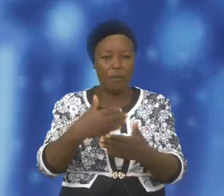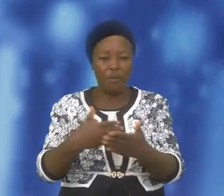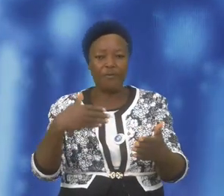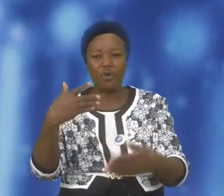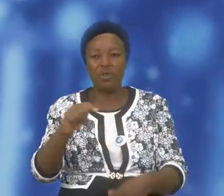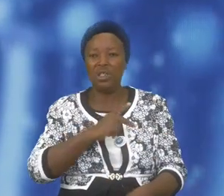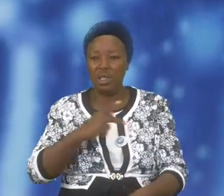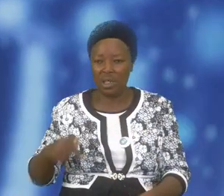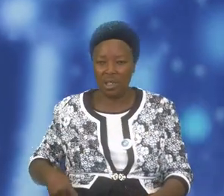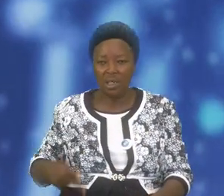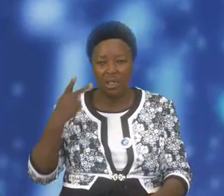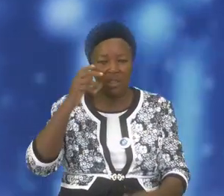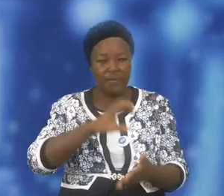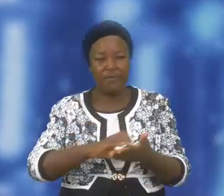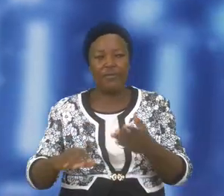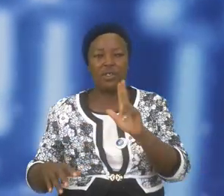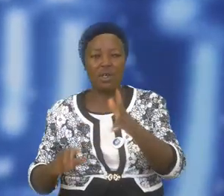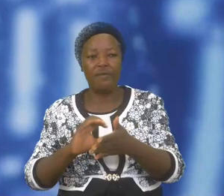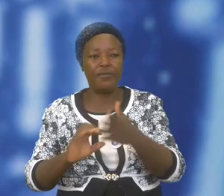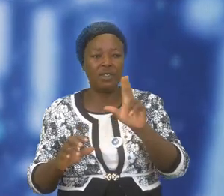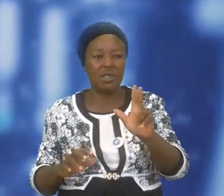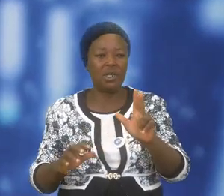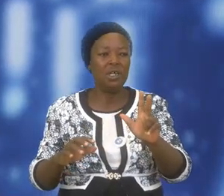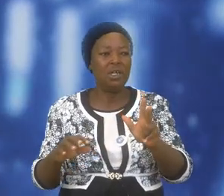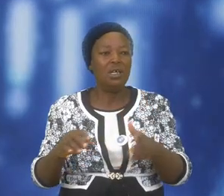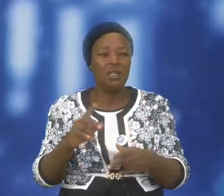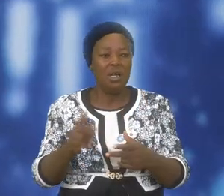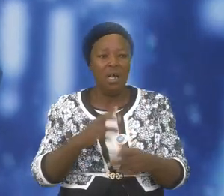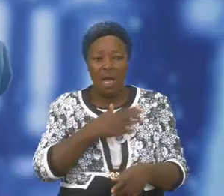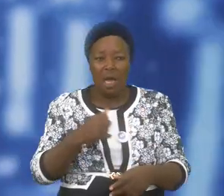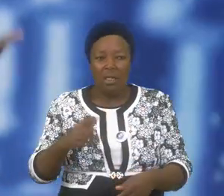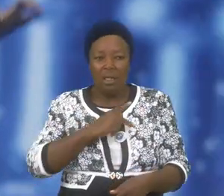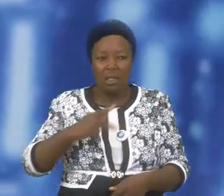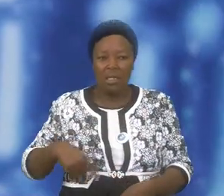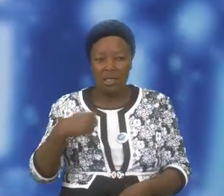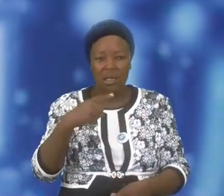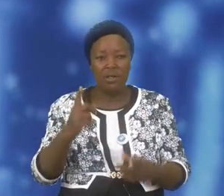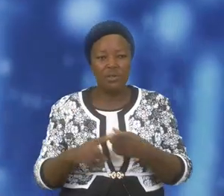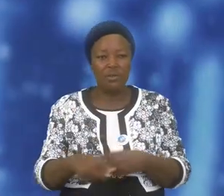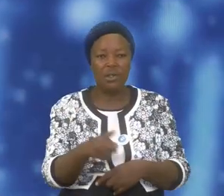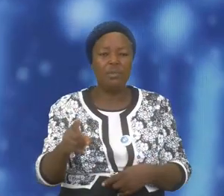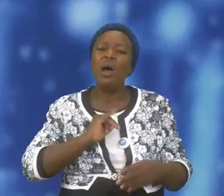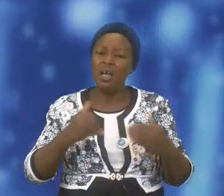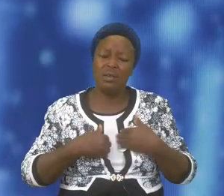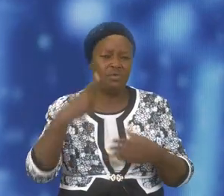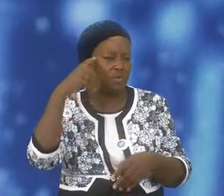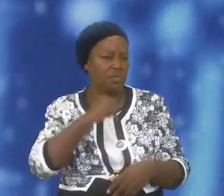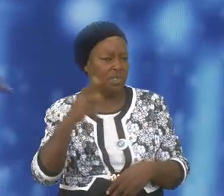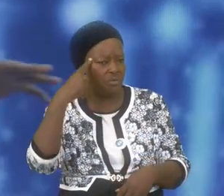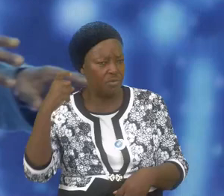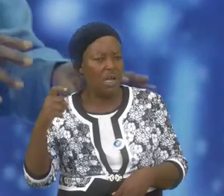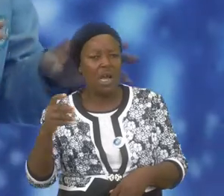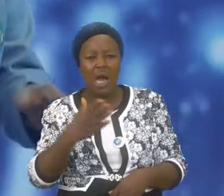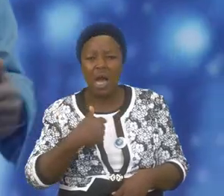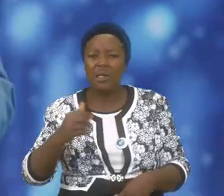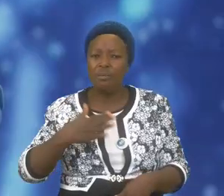king said unto them, I have dreamed a dream, and my spirit was troubled to